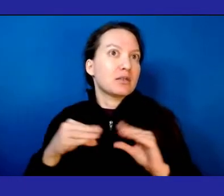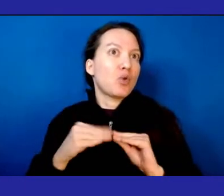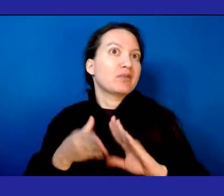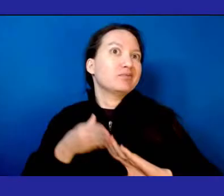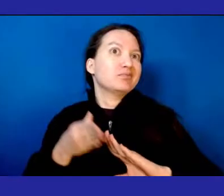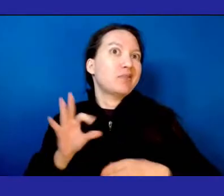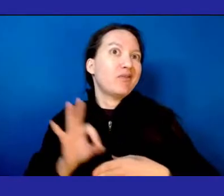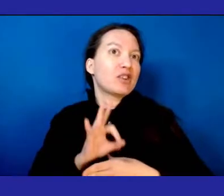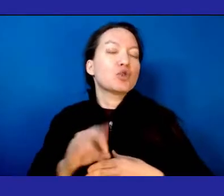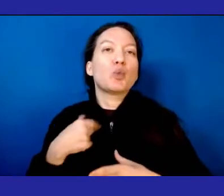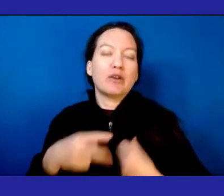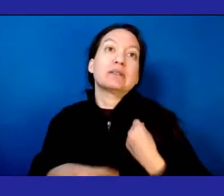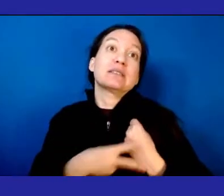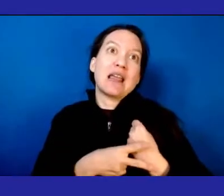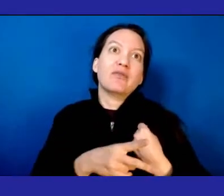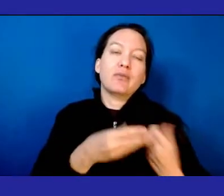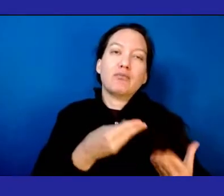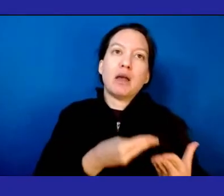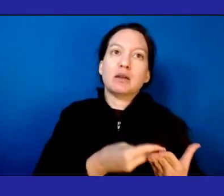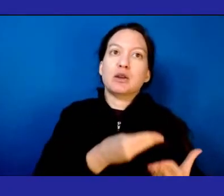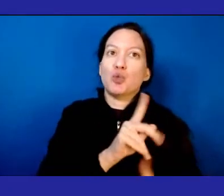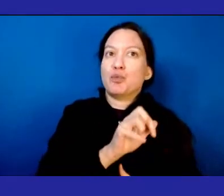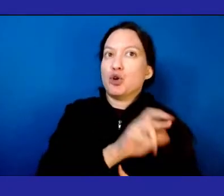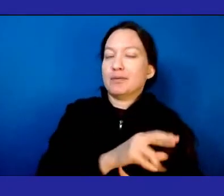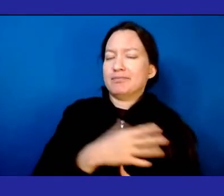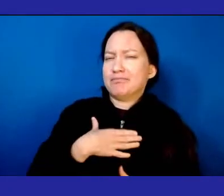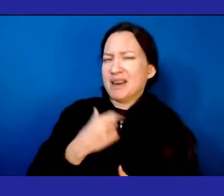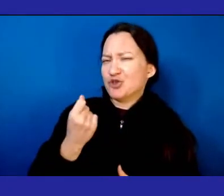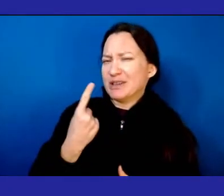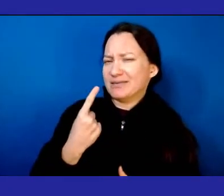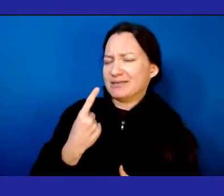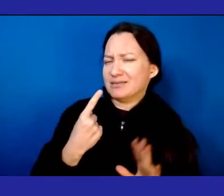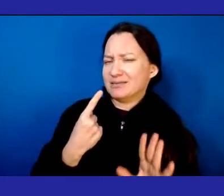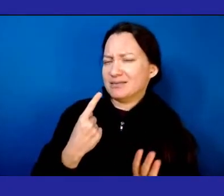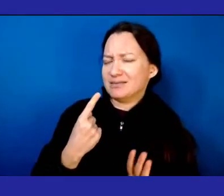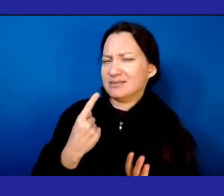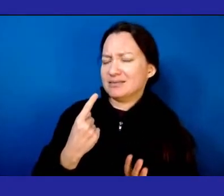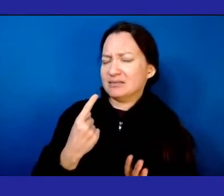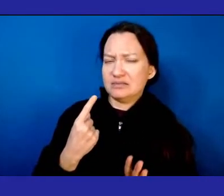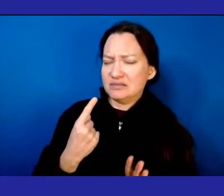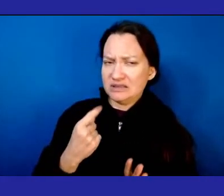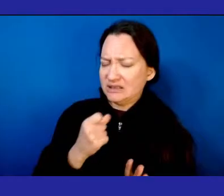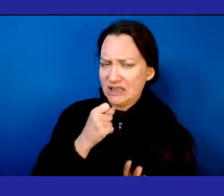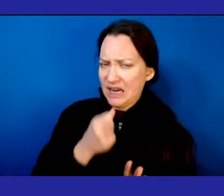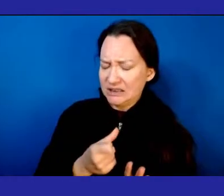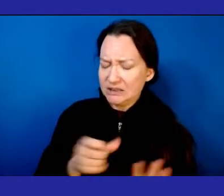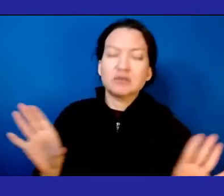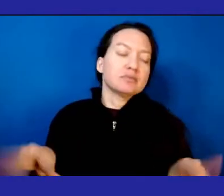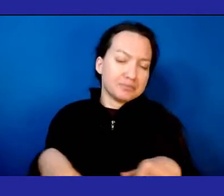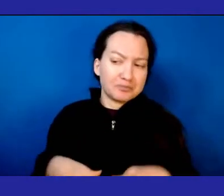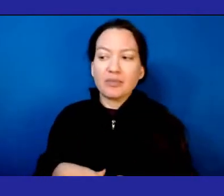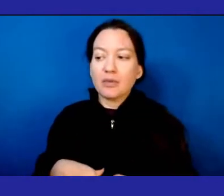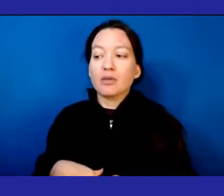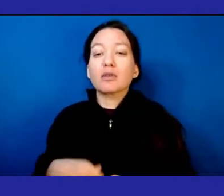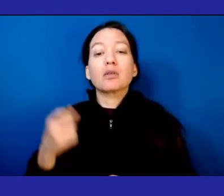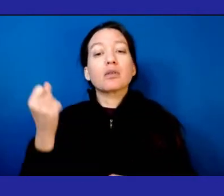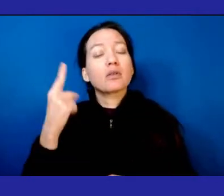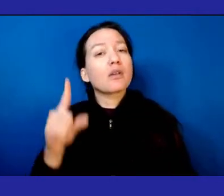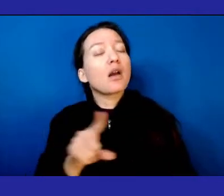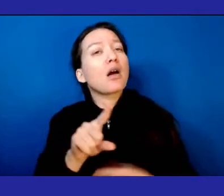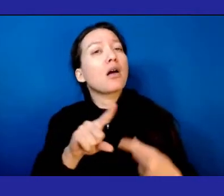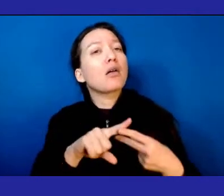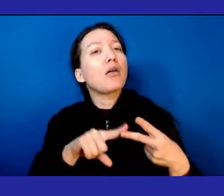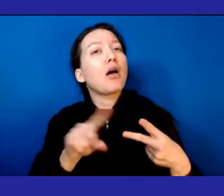even save on the Uber, but my Correct. understanding is that it's just not. The other question was